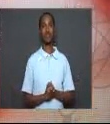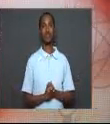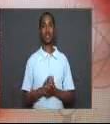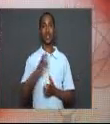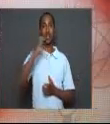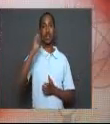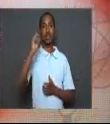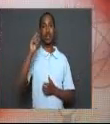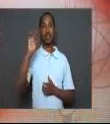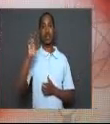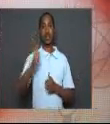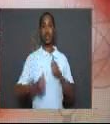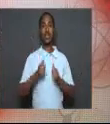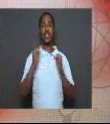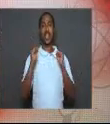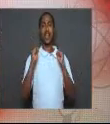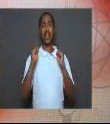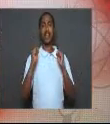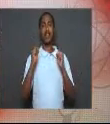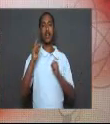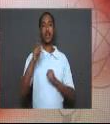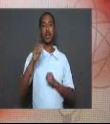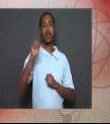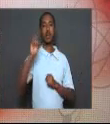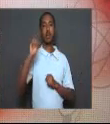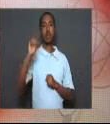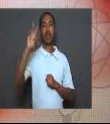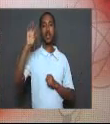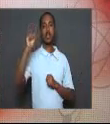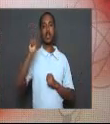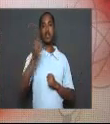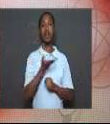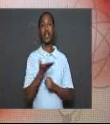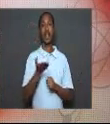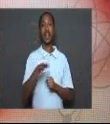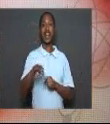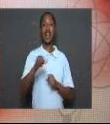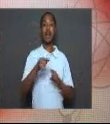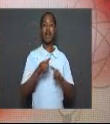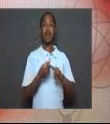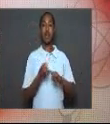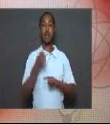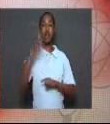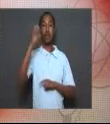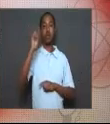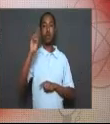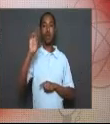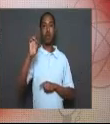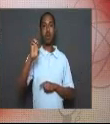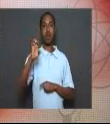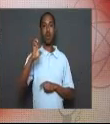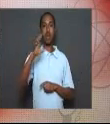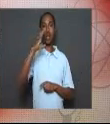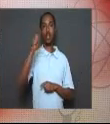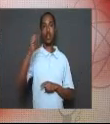Coke, which is a hard, porous material derived from coal, limestone, and